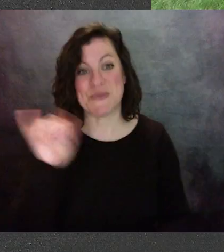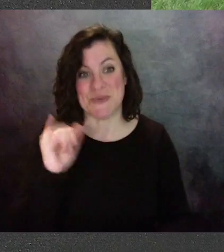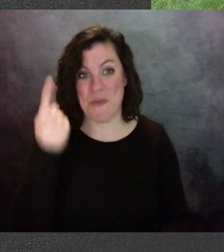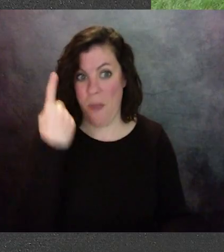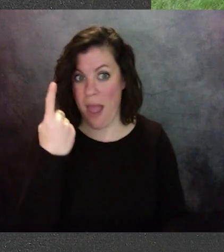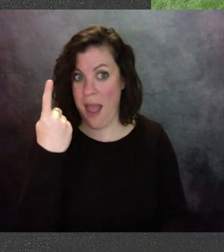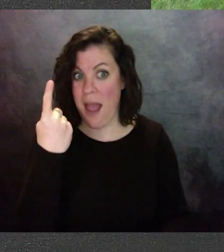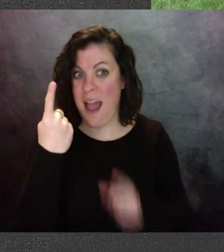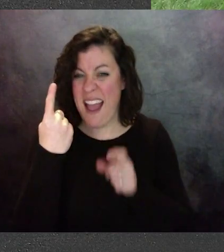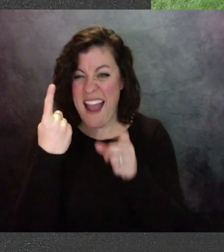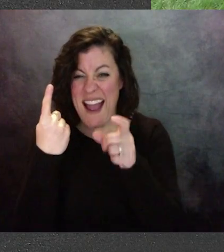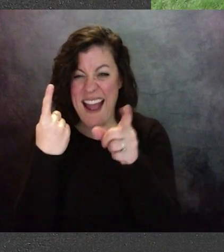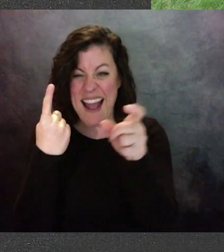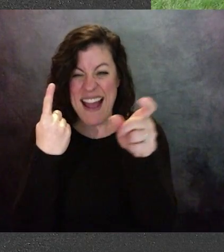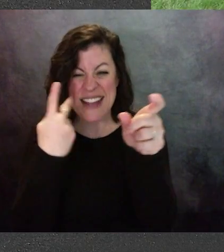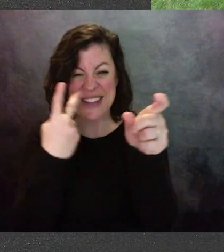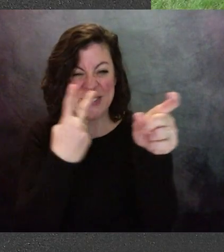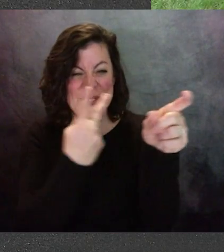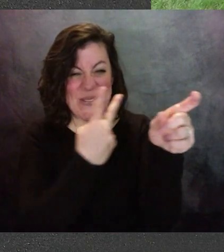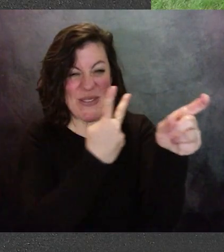1,